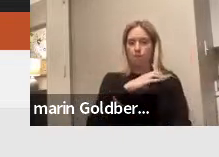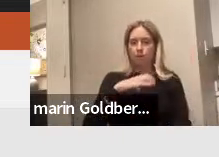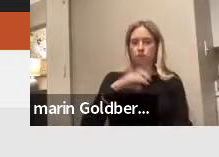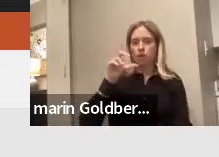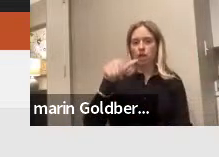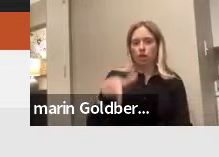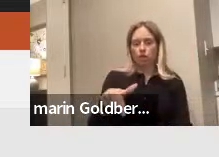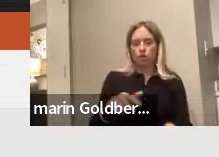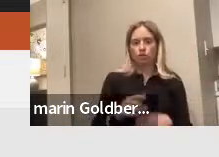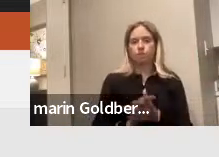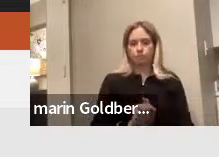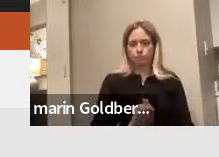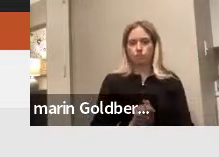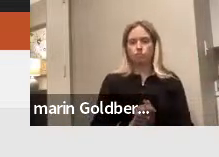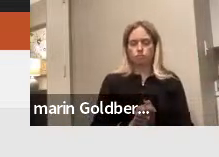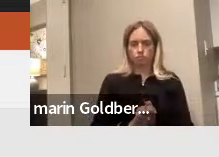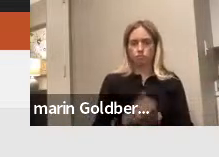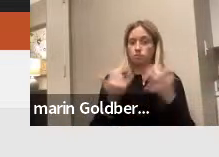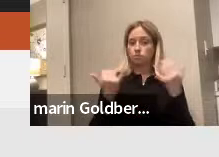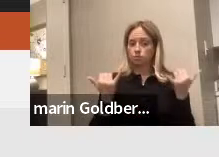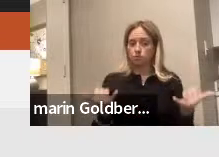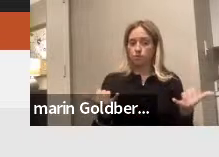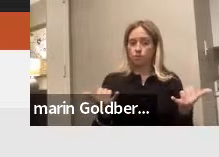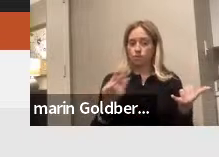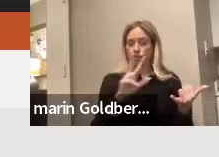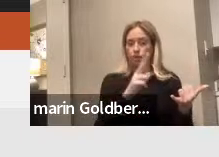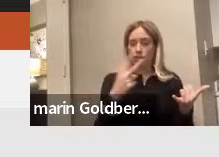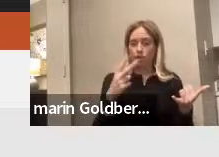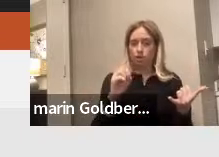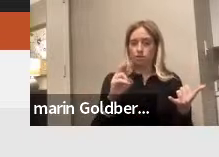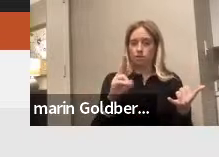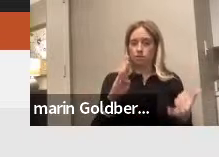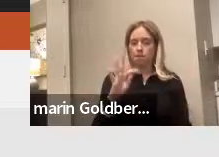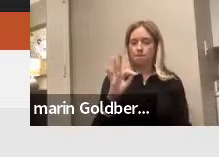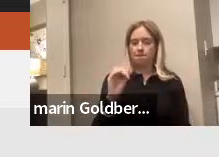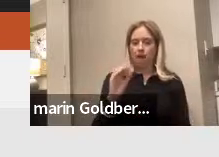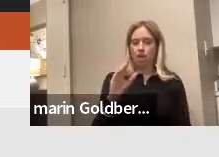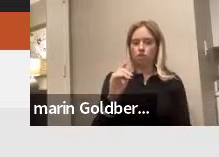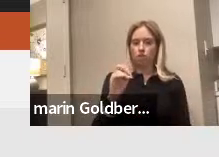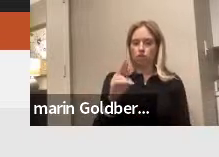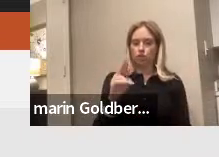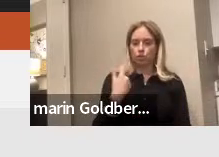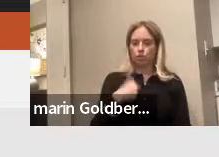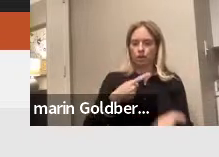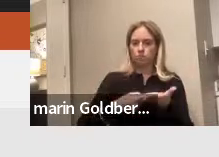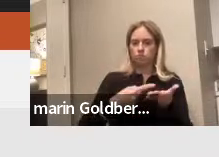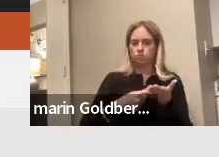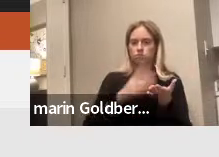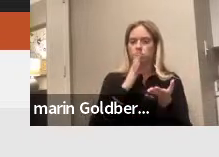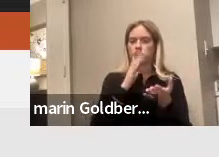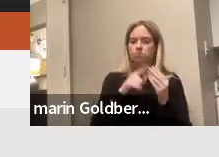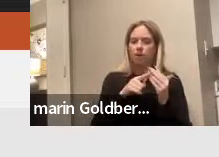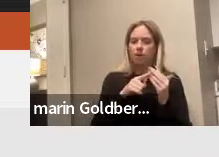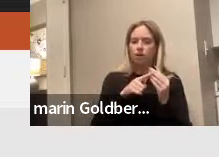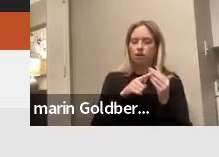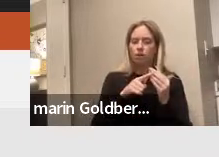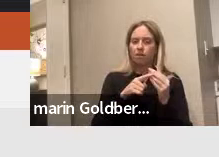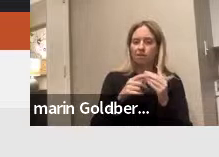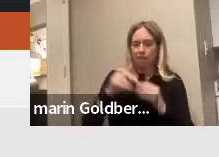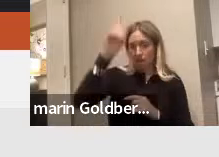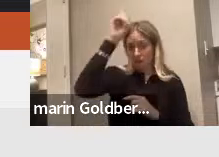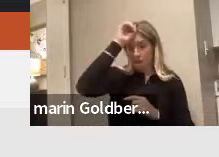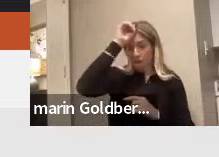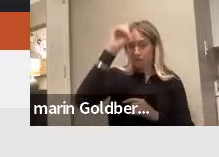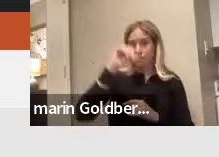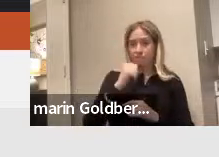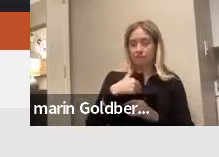on. Now, the third sub-factor that we talked about is that the porch roof height does not have